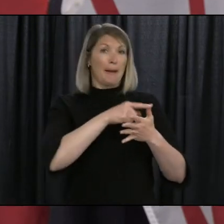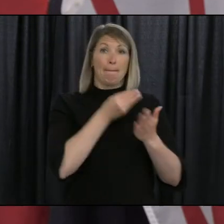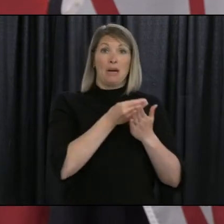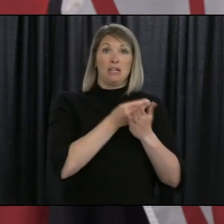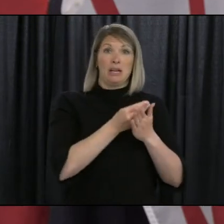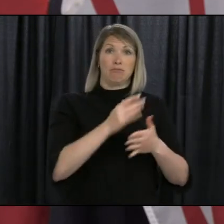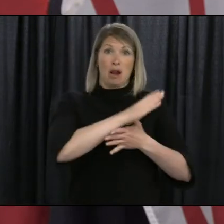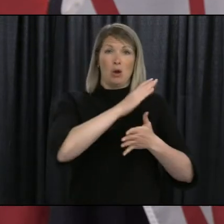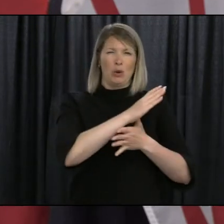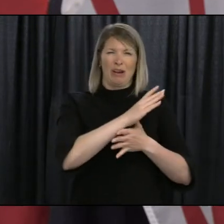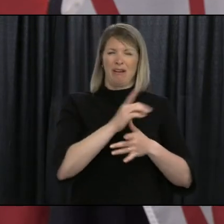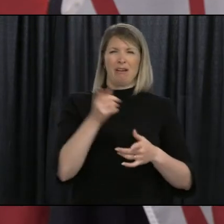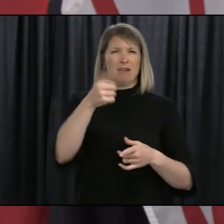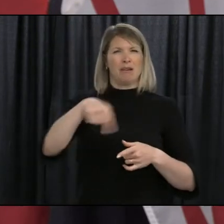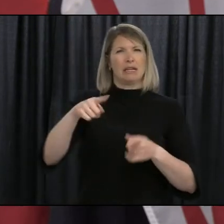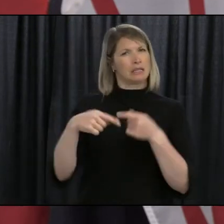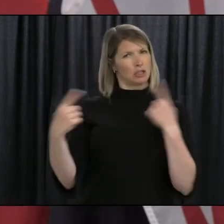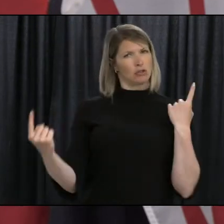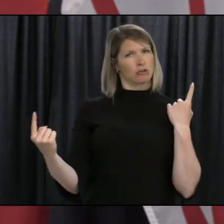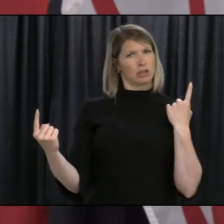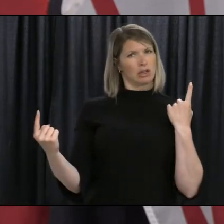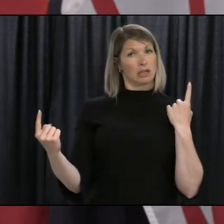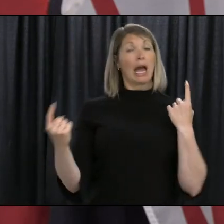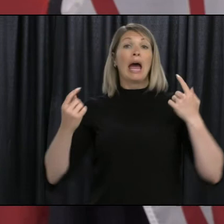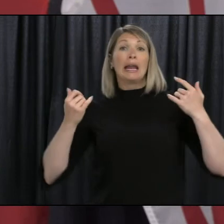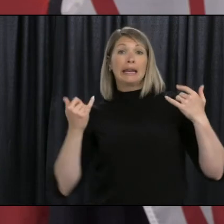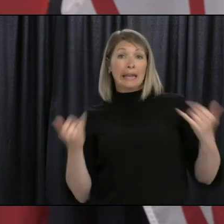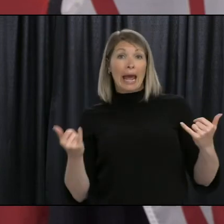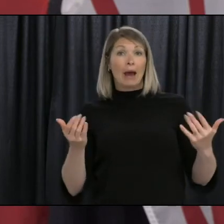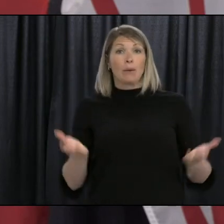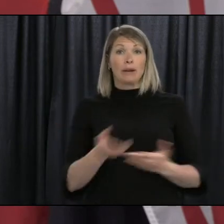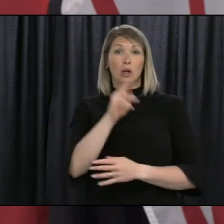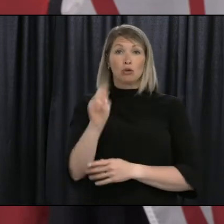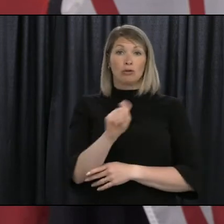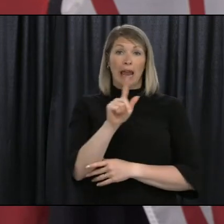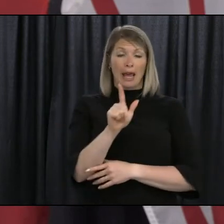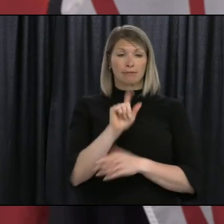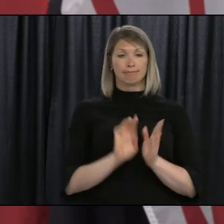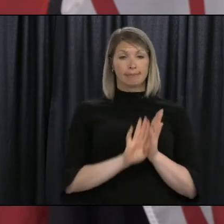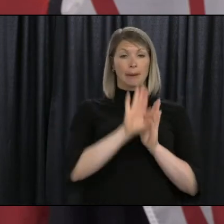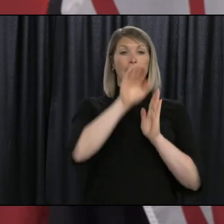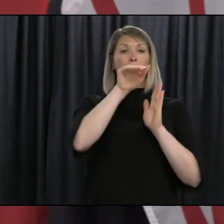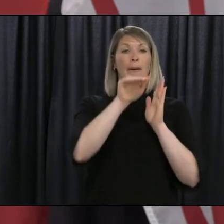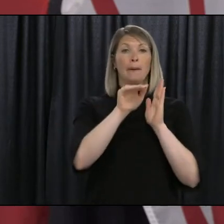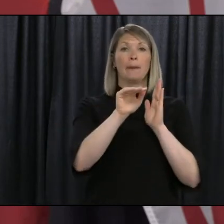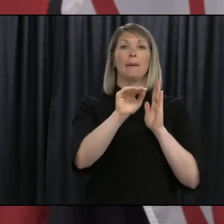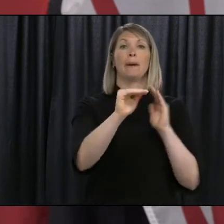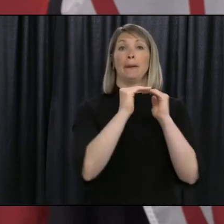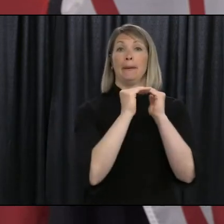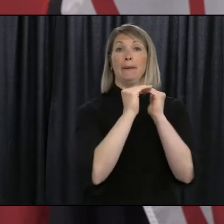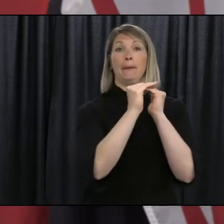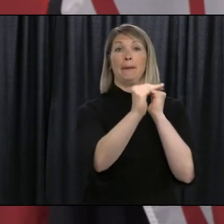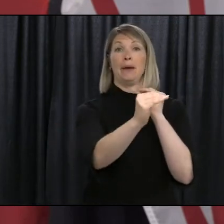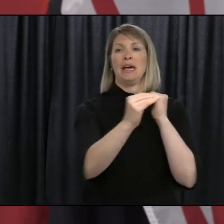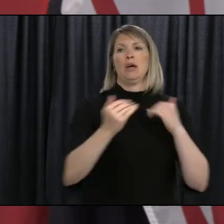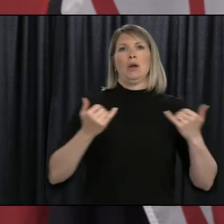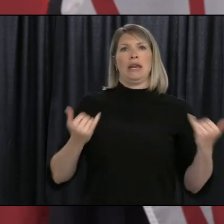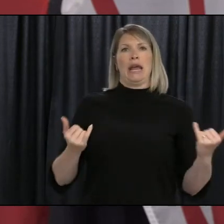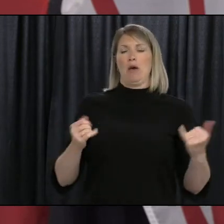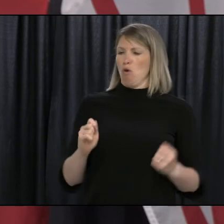now that we've been able to flatten the curve, there is a very solid focus by the Premier and every minister in our